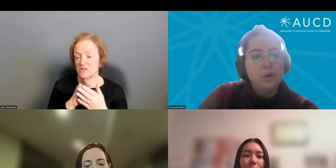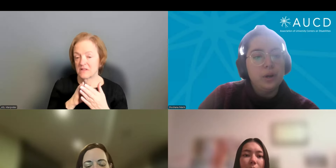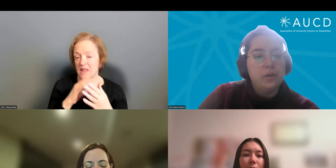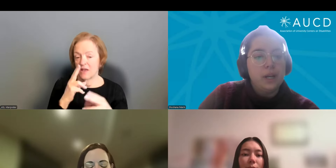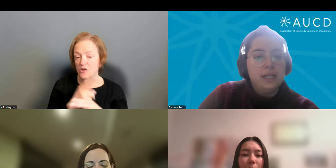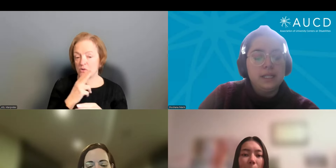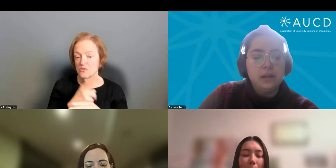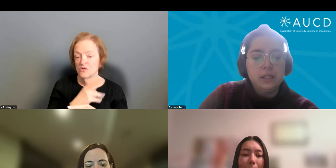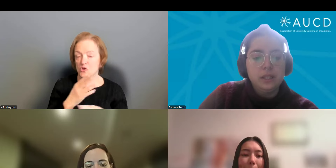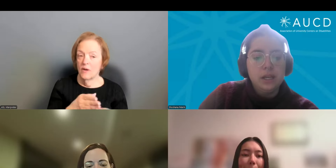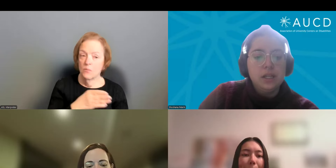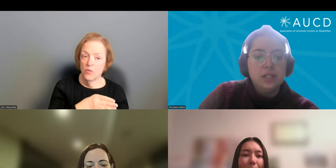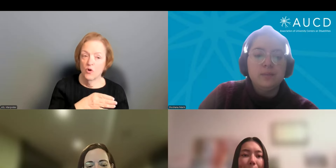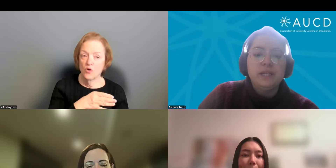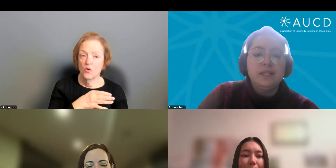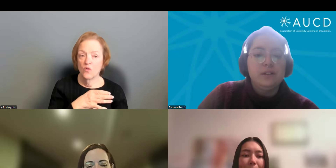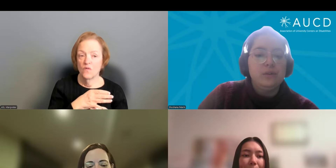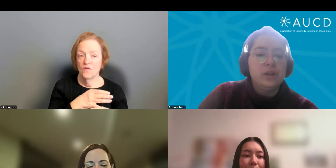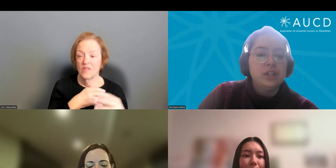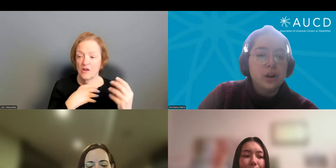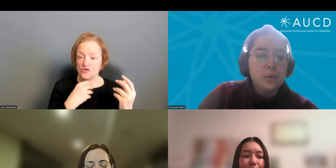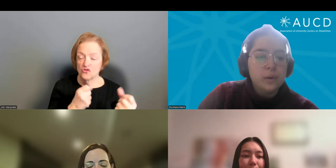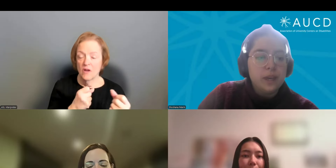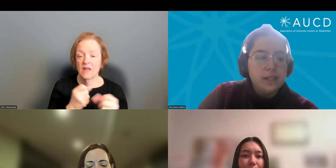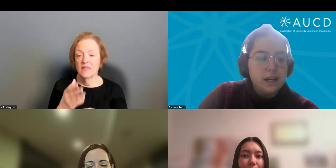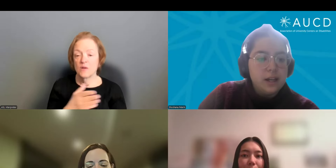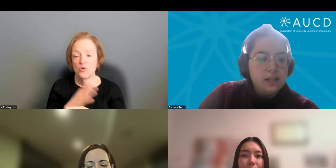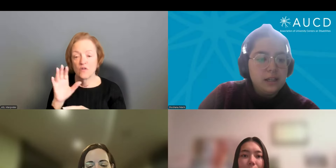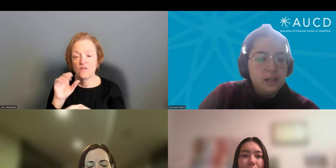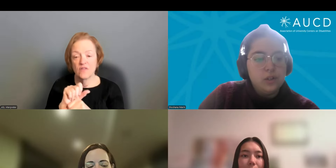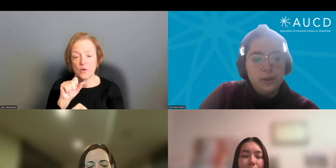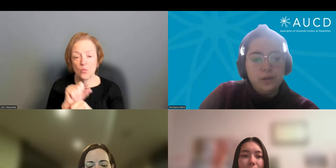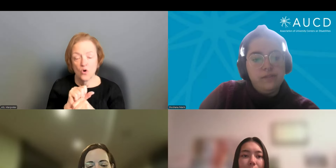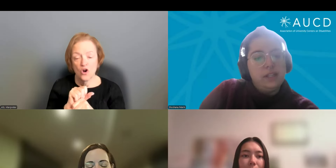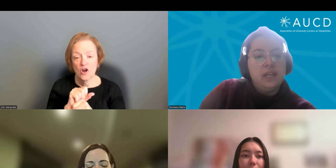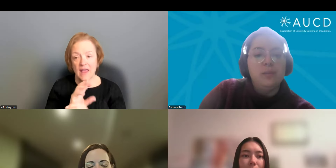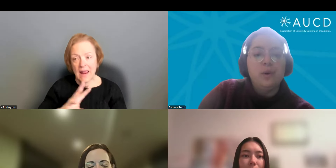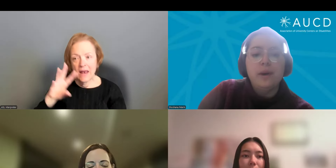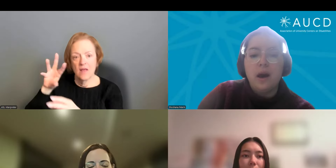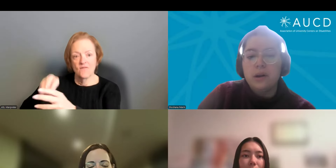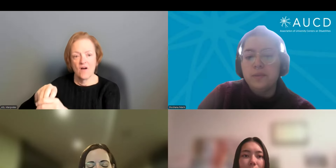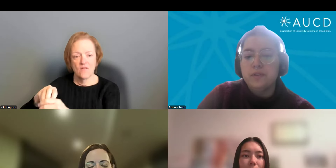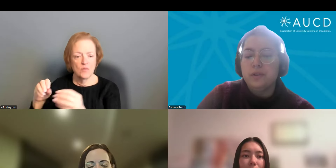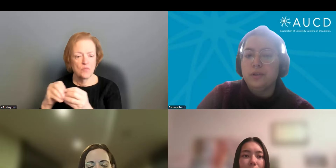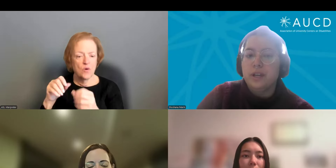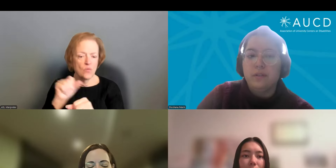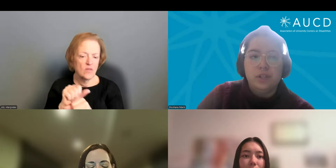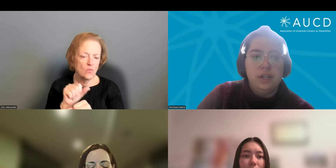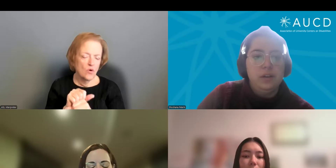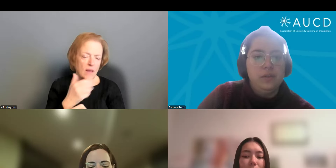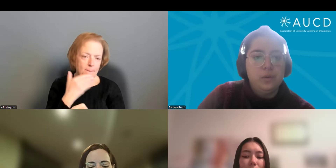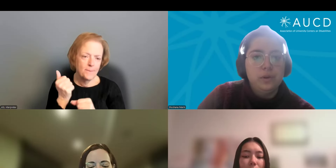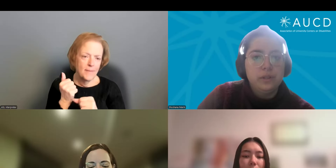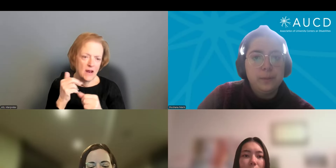improve their work readiness skills. She is pleased to share her work with the nTIDE audience and contribute to advancing employment outcomes for